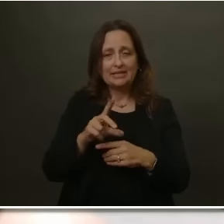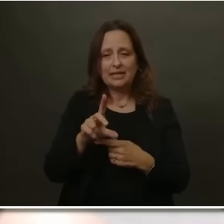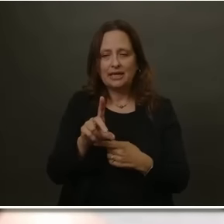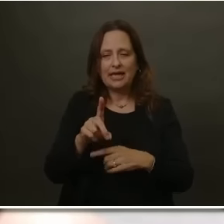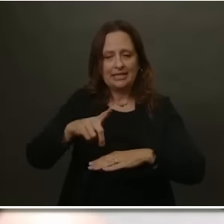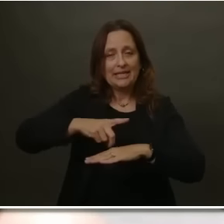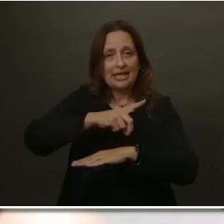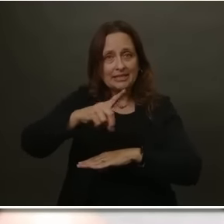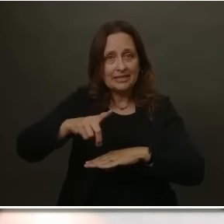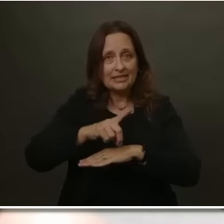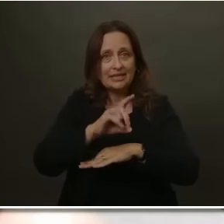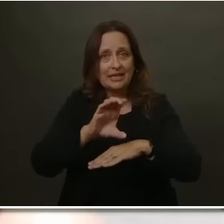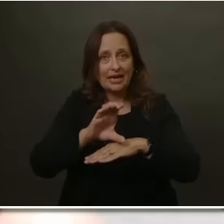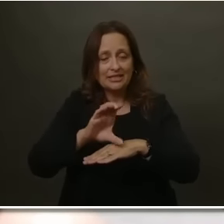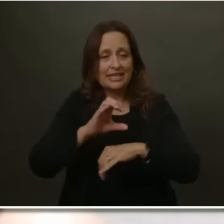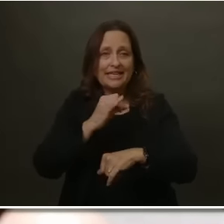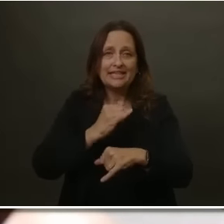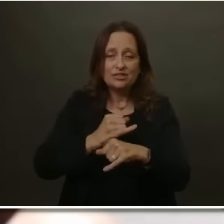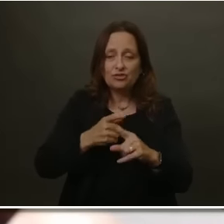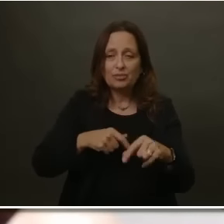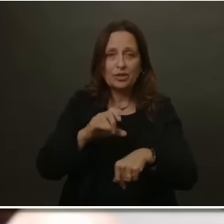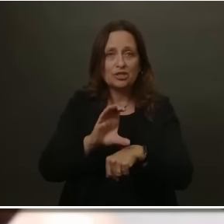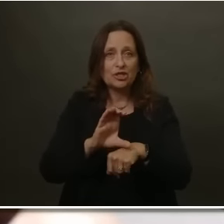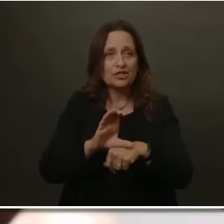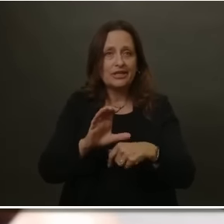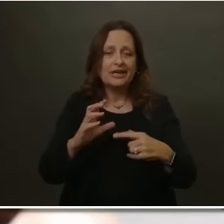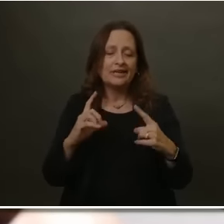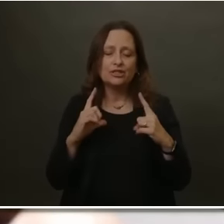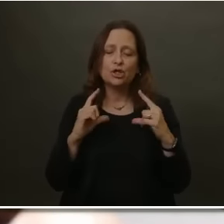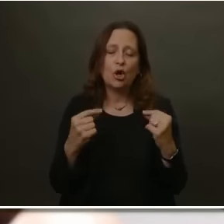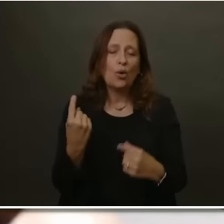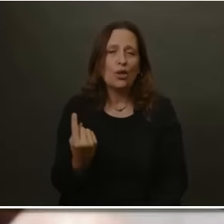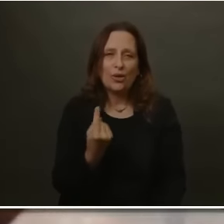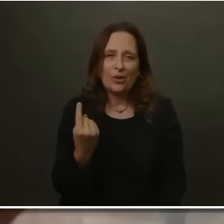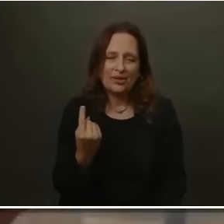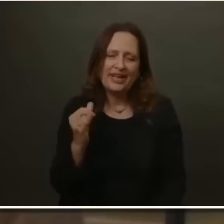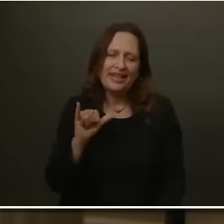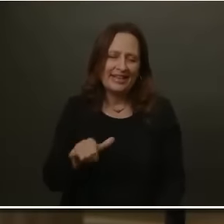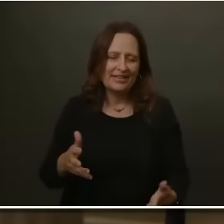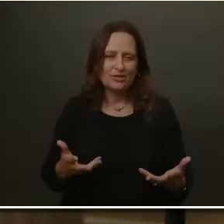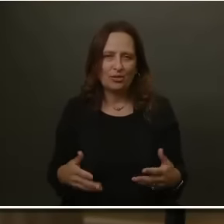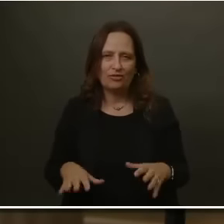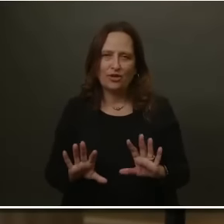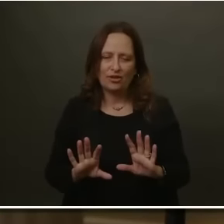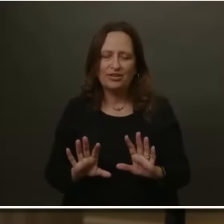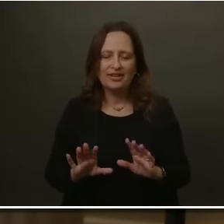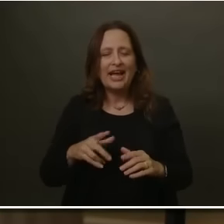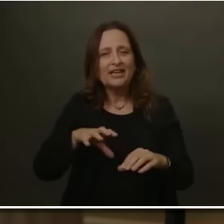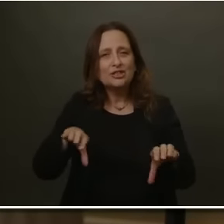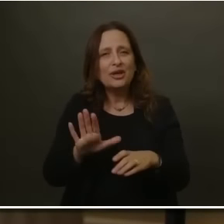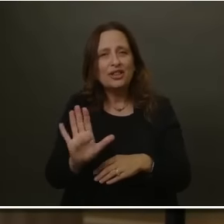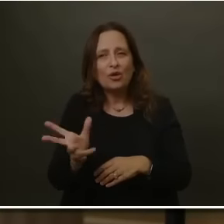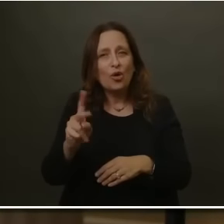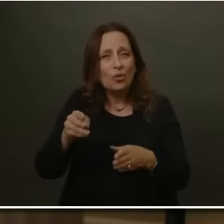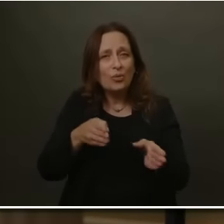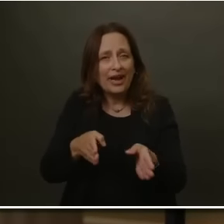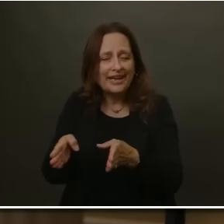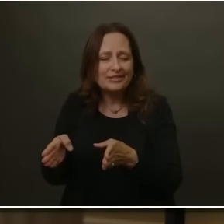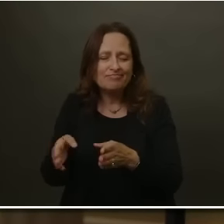and congregations and institutions of our church can just go it alone and do it their own way.